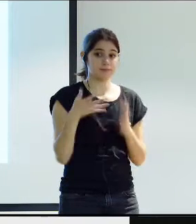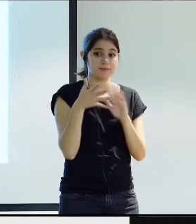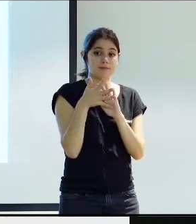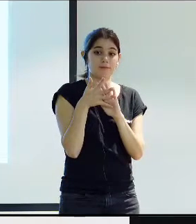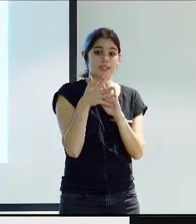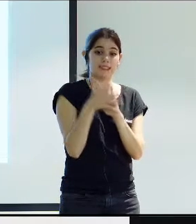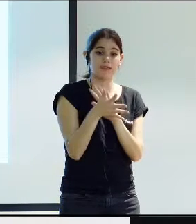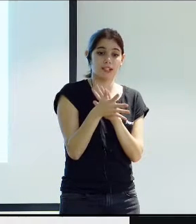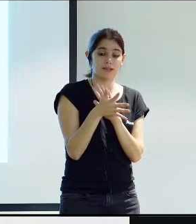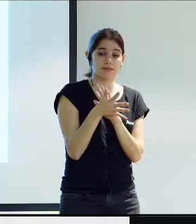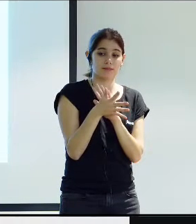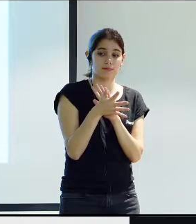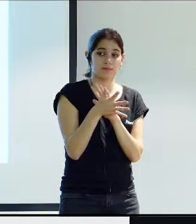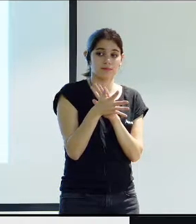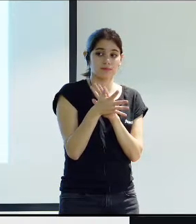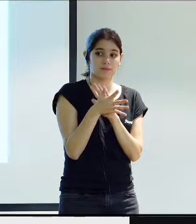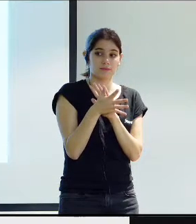no.